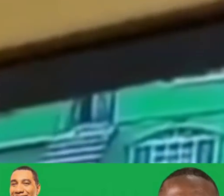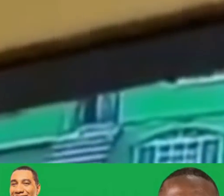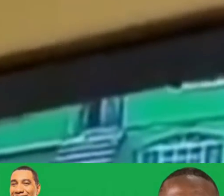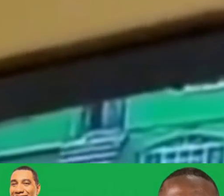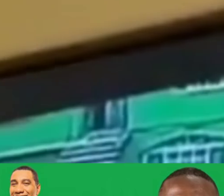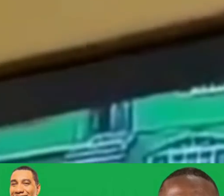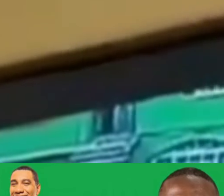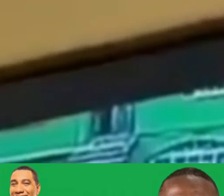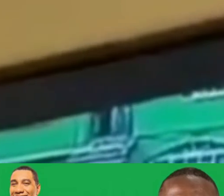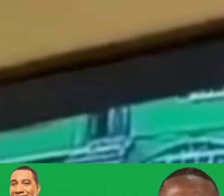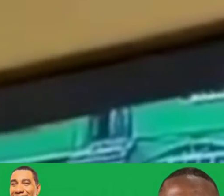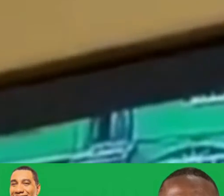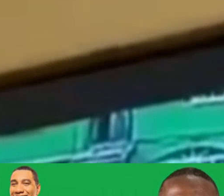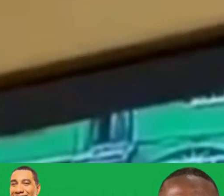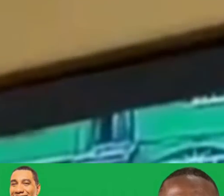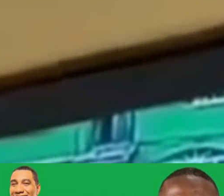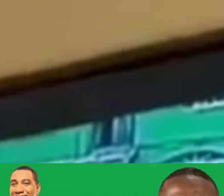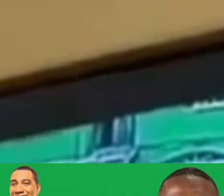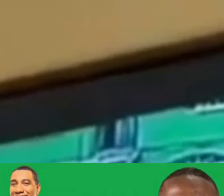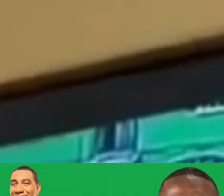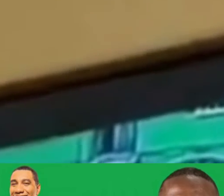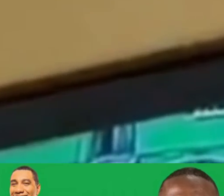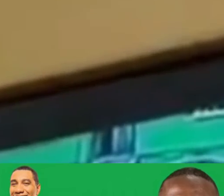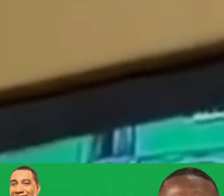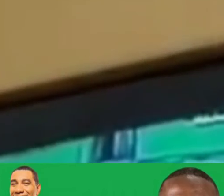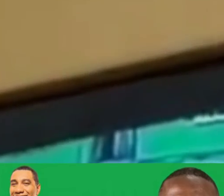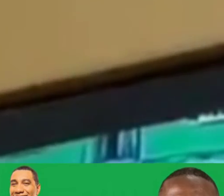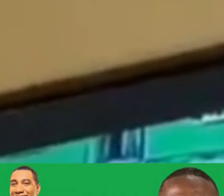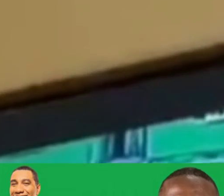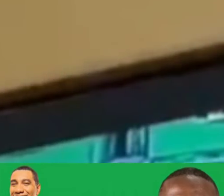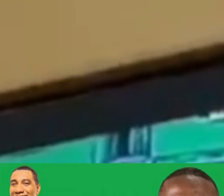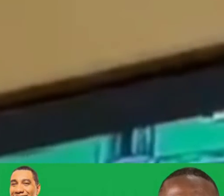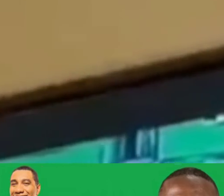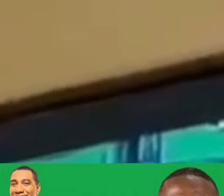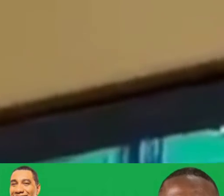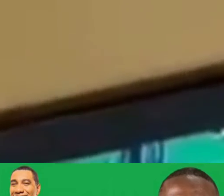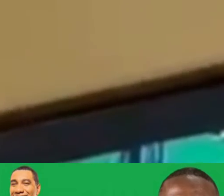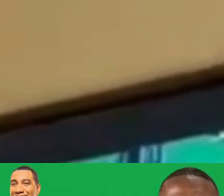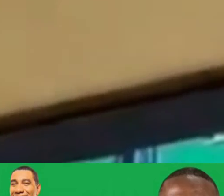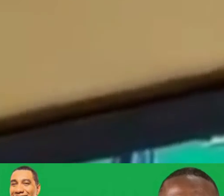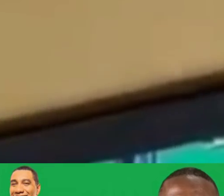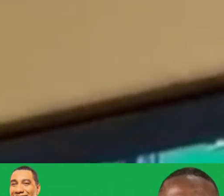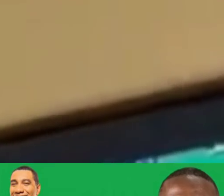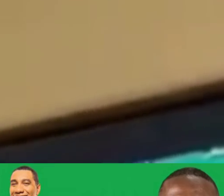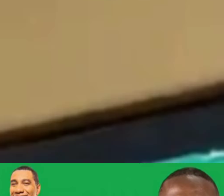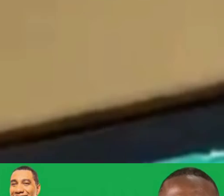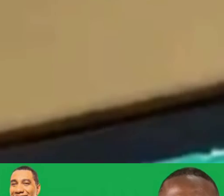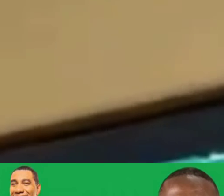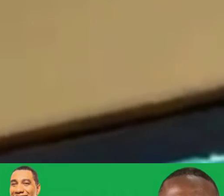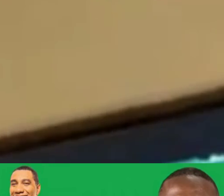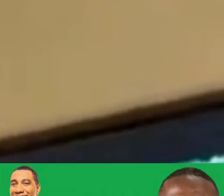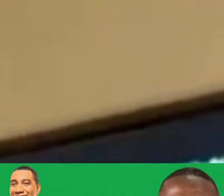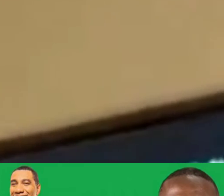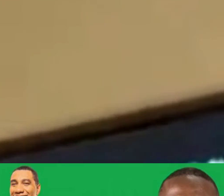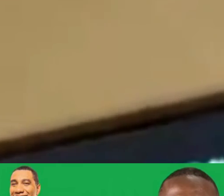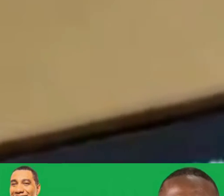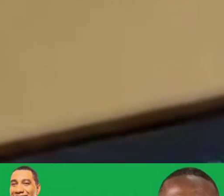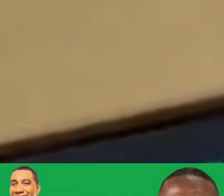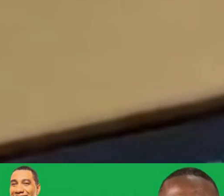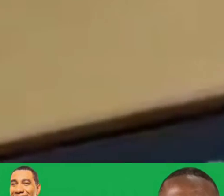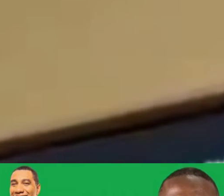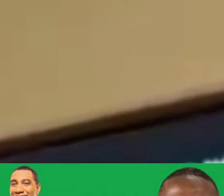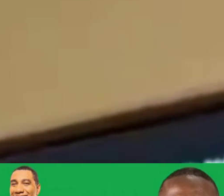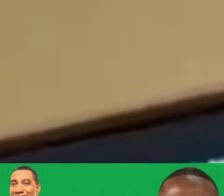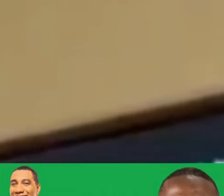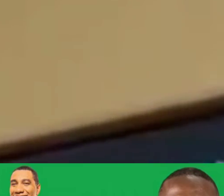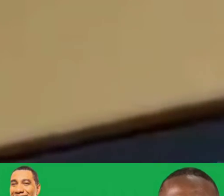society. I know my music. Because even if the woman diss you verbally, you